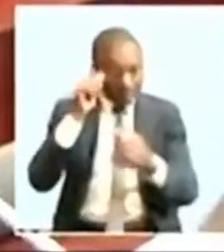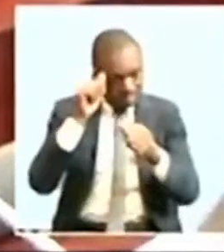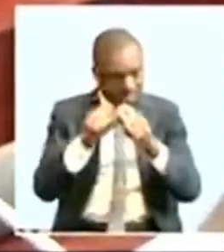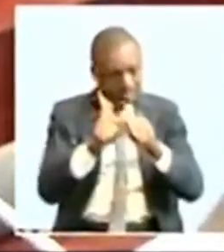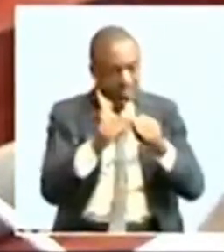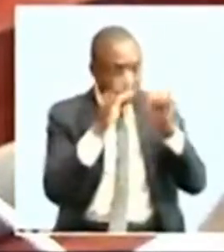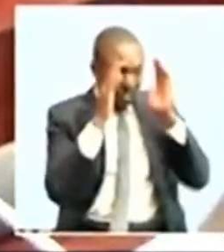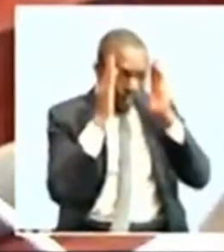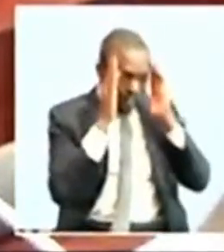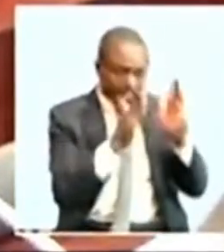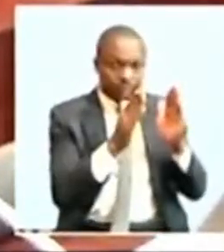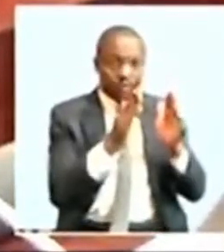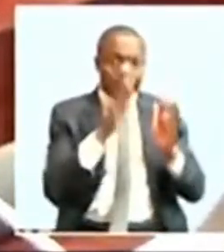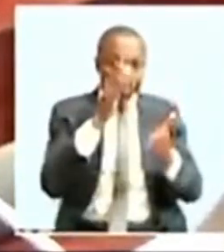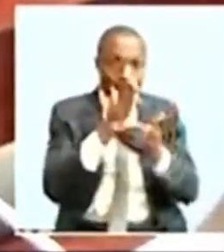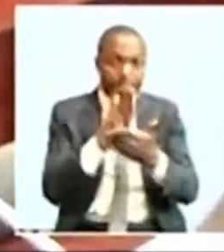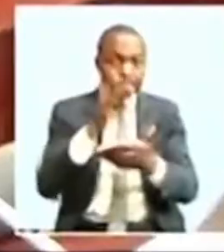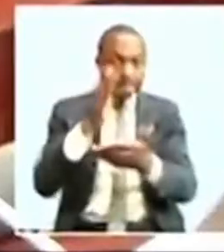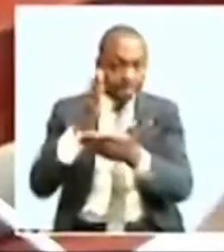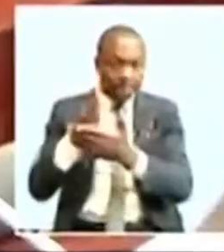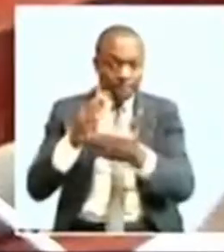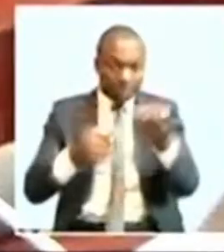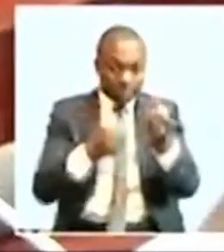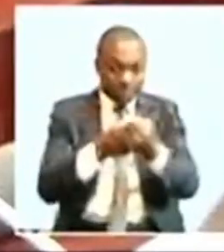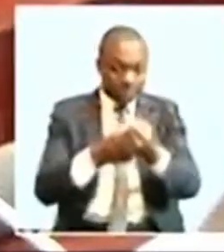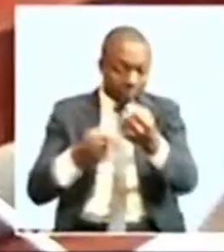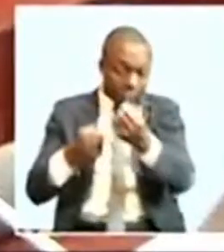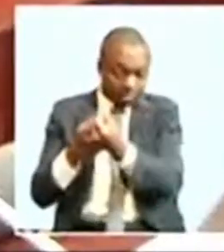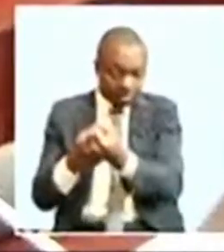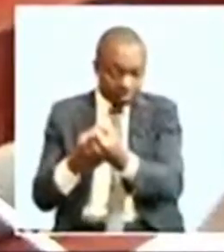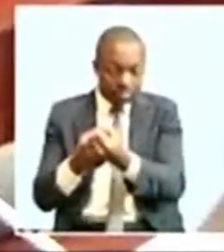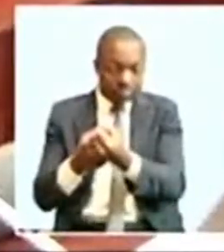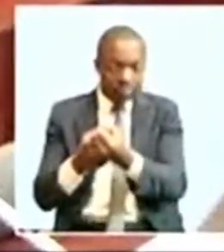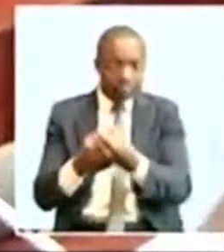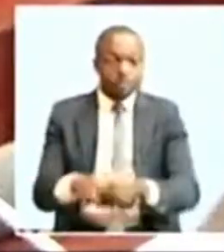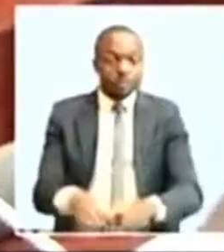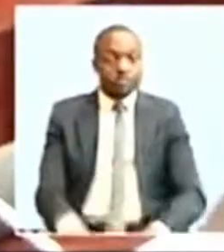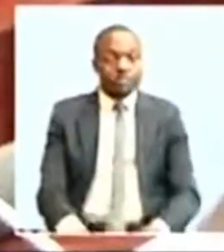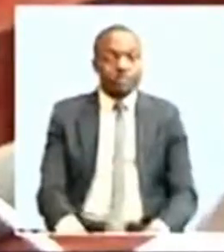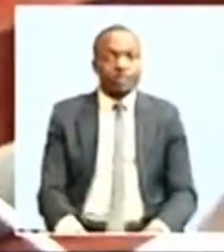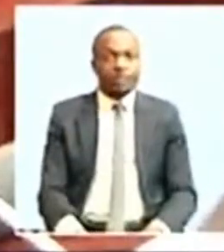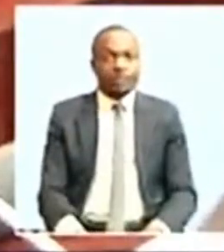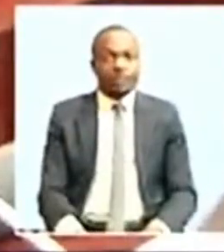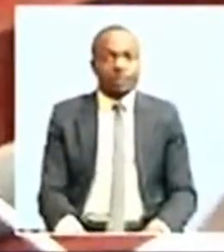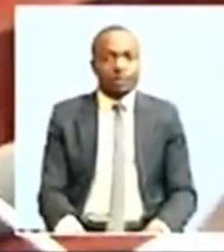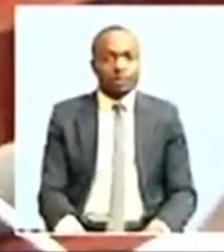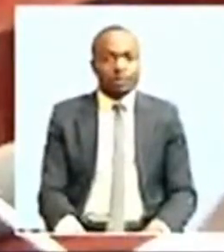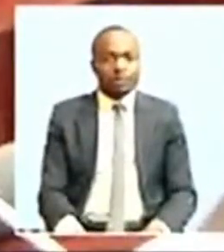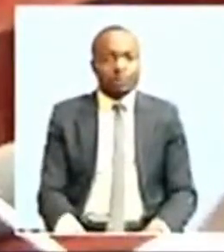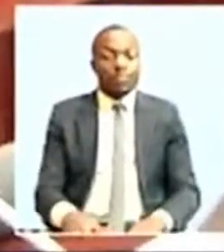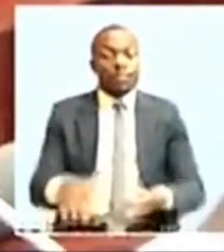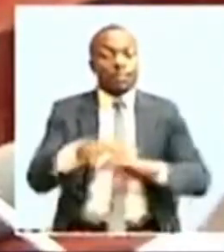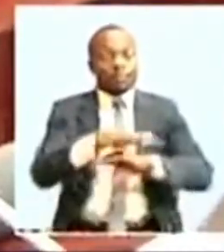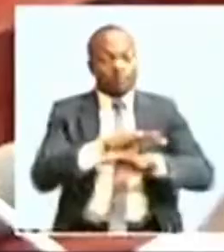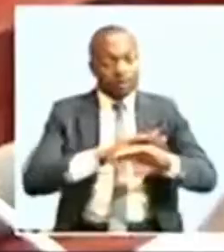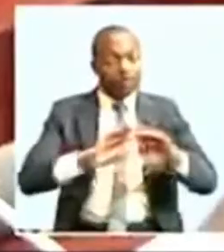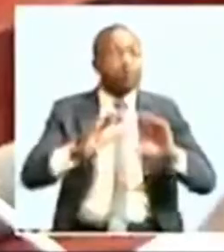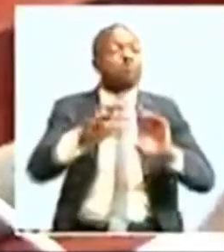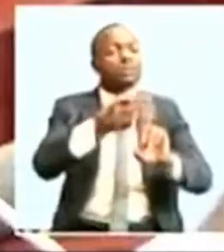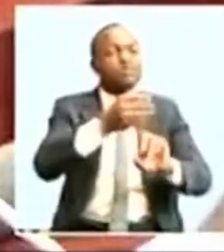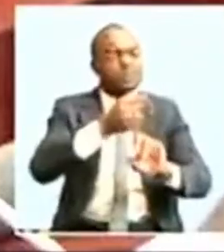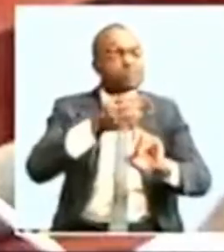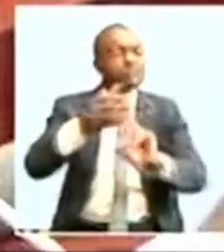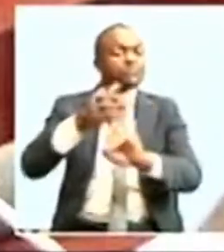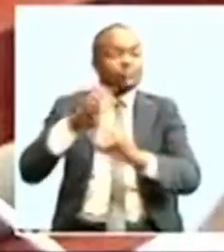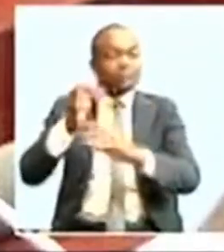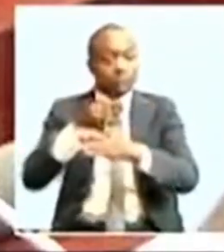at prohibiting subsidies that actually lead to overfishing as well as overcapacity, and maybe that is